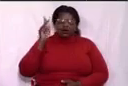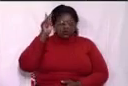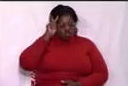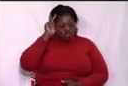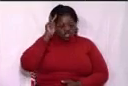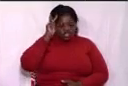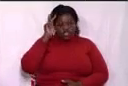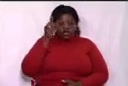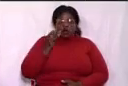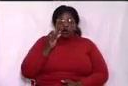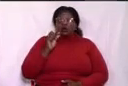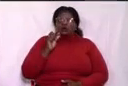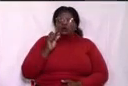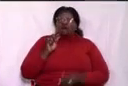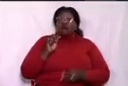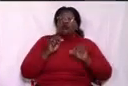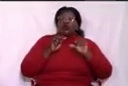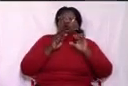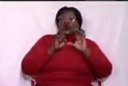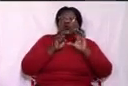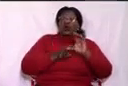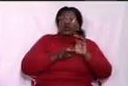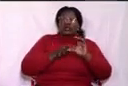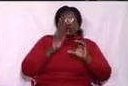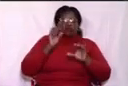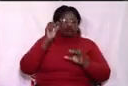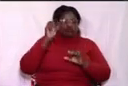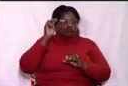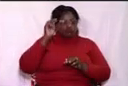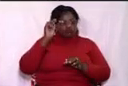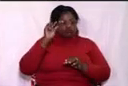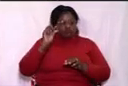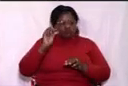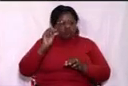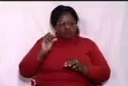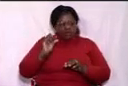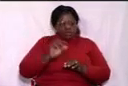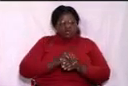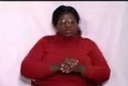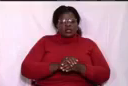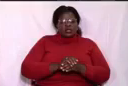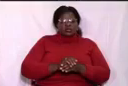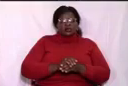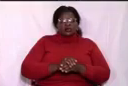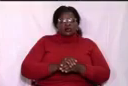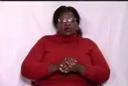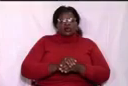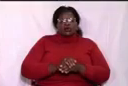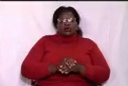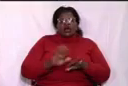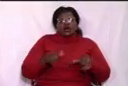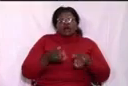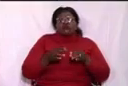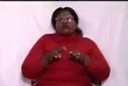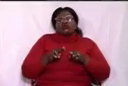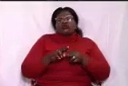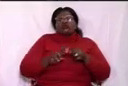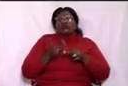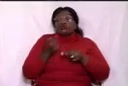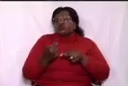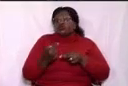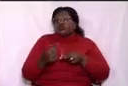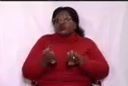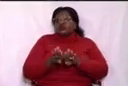quality. Or in less quality, promoting better than you. How do you use yourself as part of how